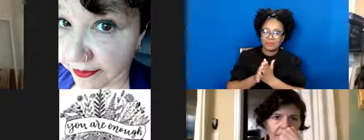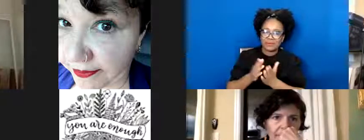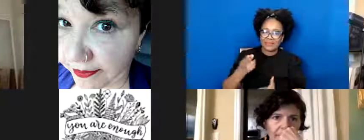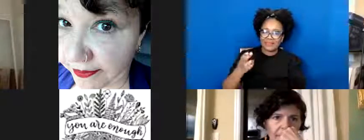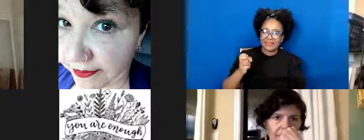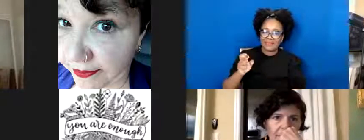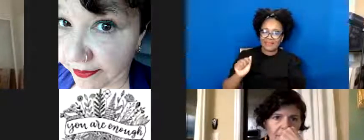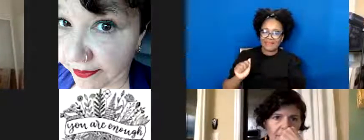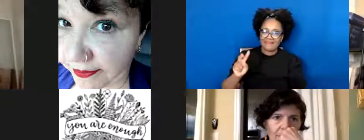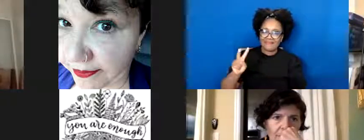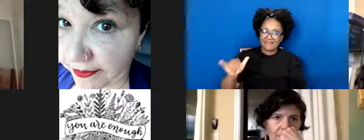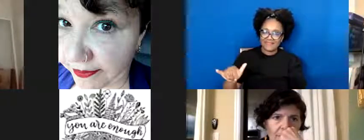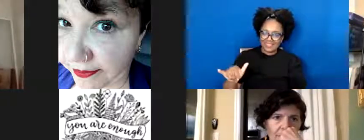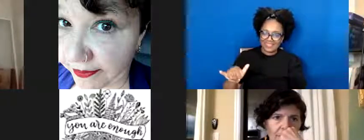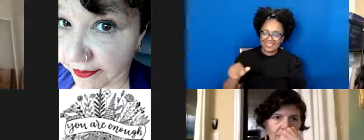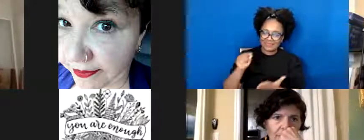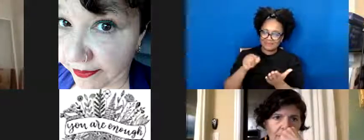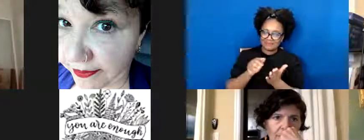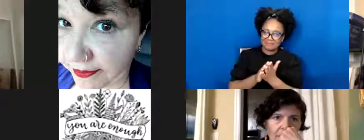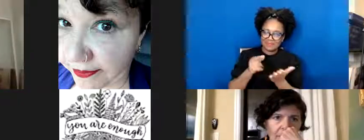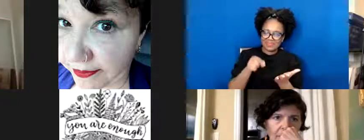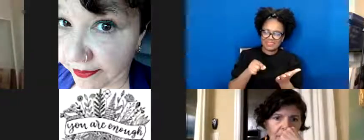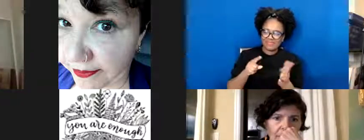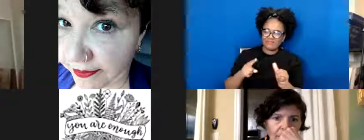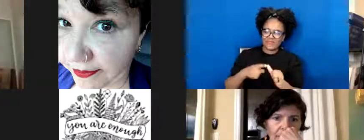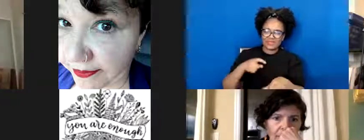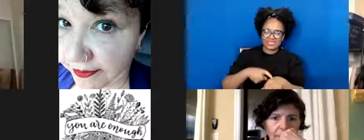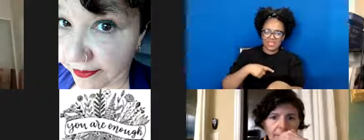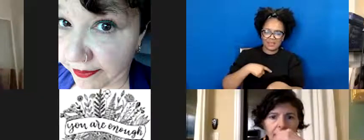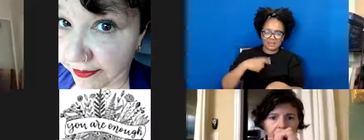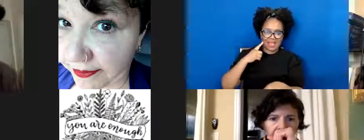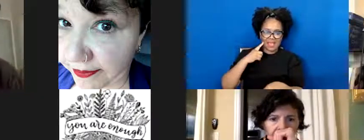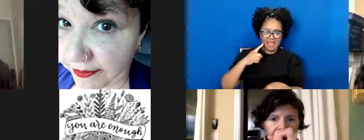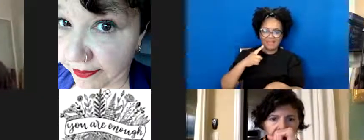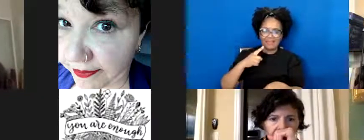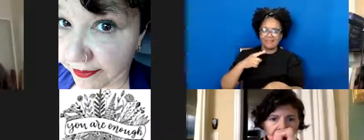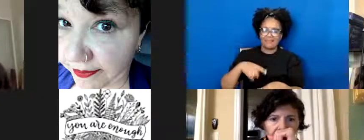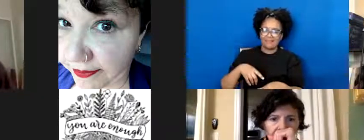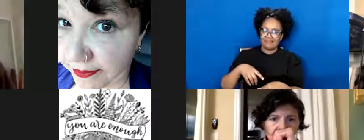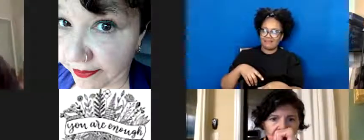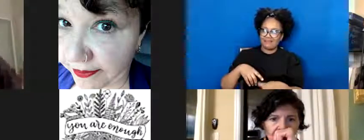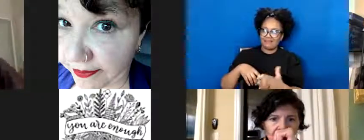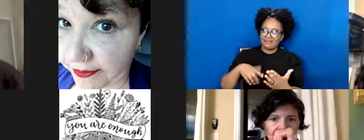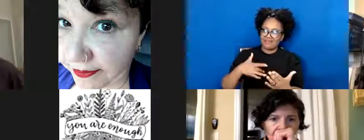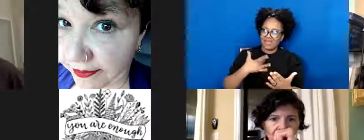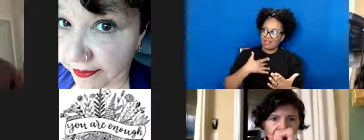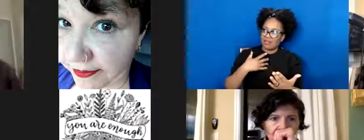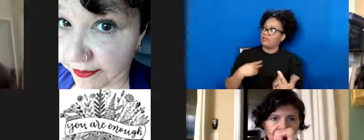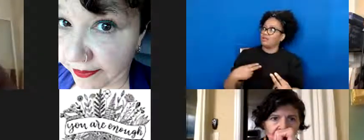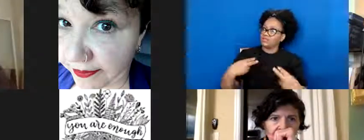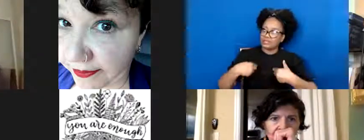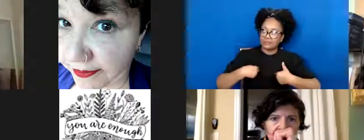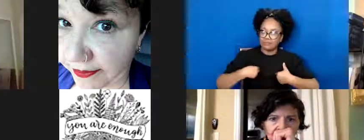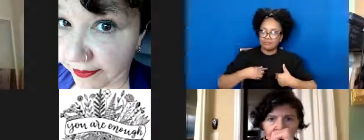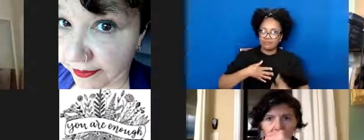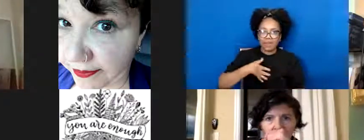first book that I felt seen, because my mom is a highly educated broke person who works at HBCU. So my question would be, how would